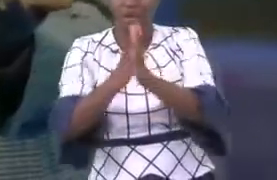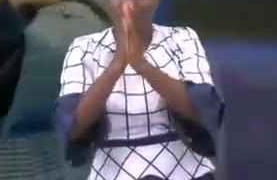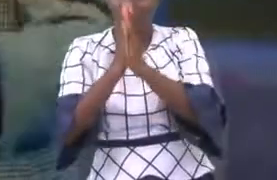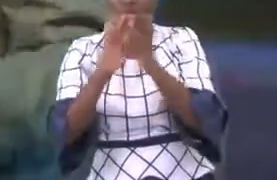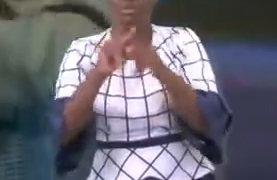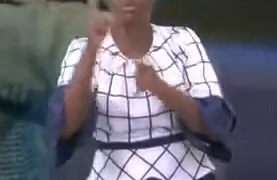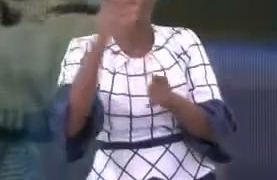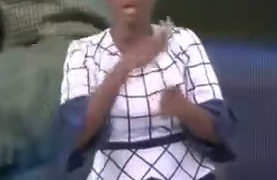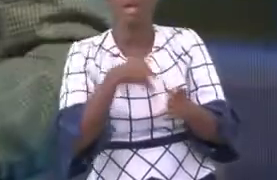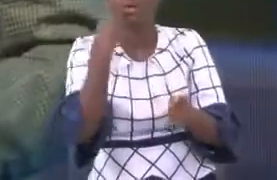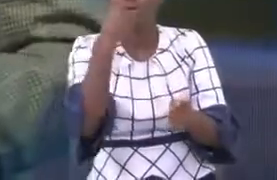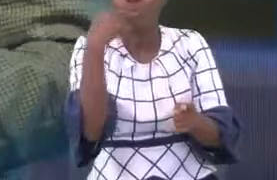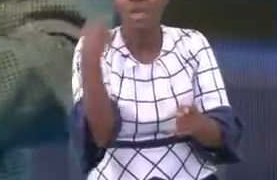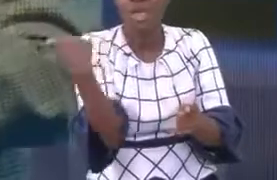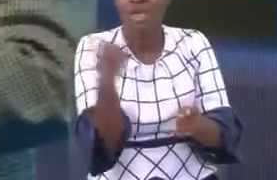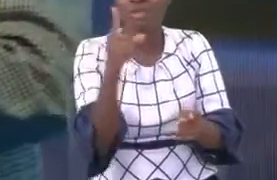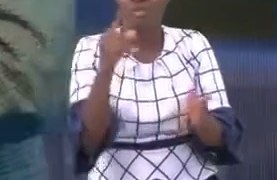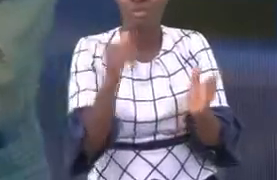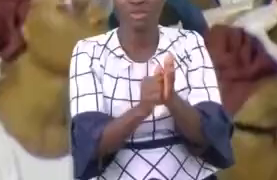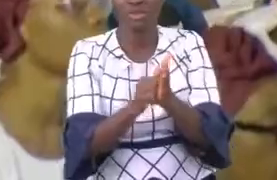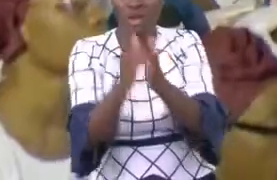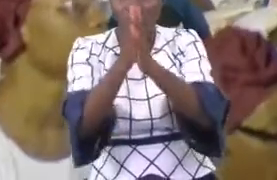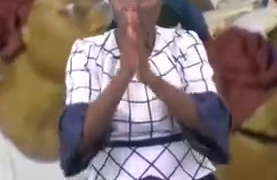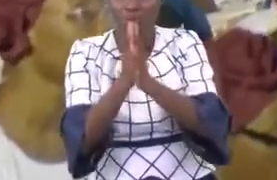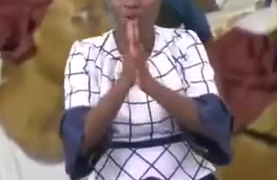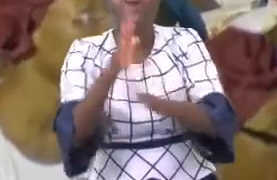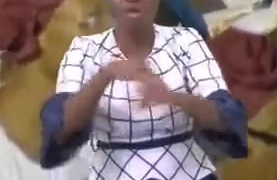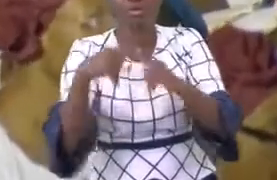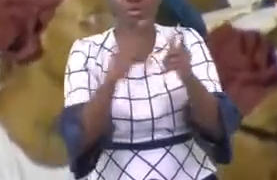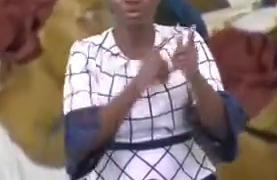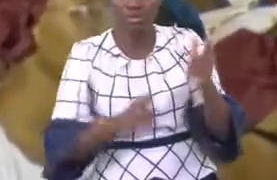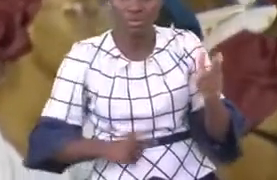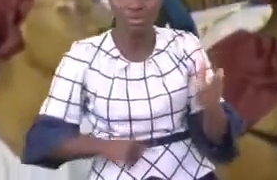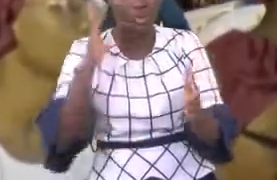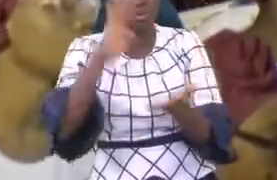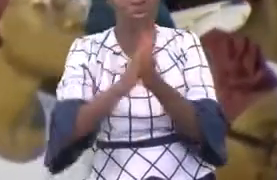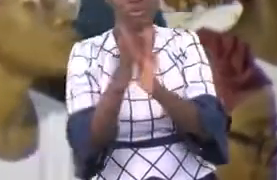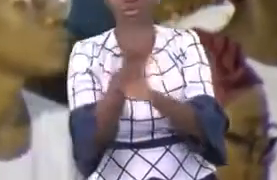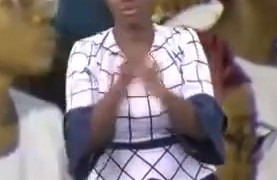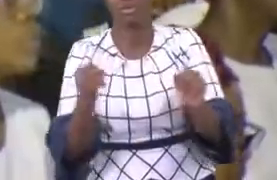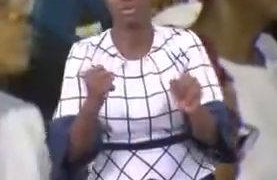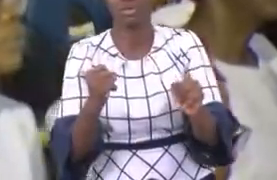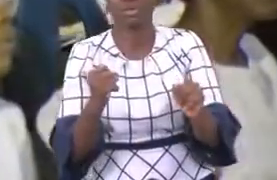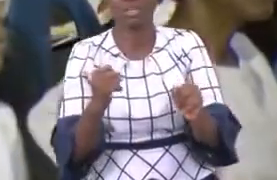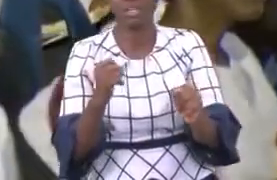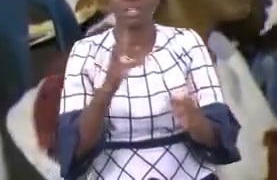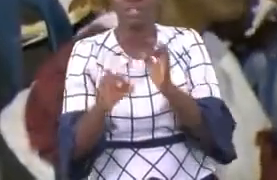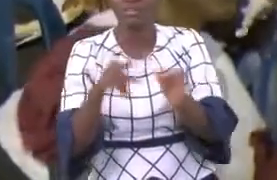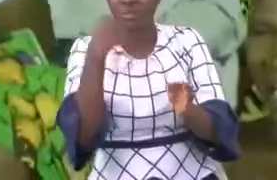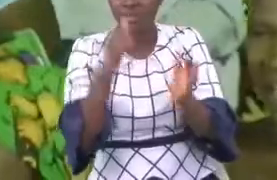I believe tonight he'll do good in your life. He'll do good in my life.